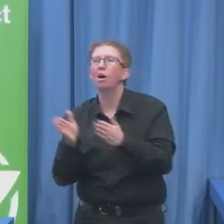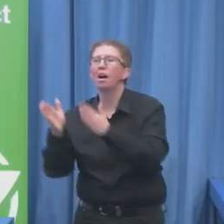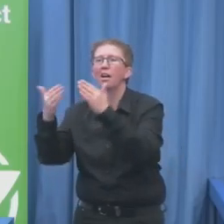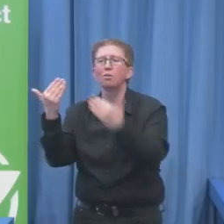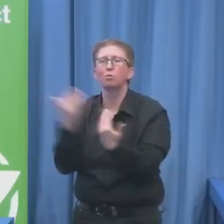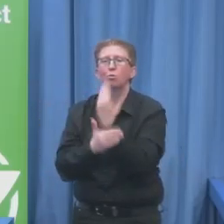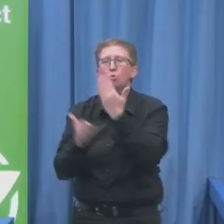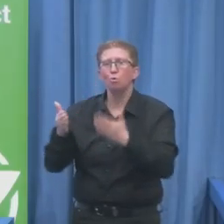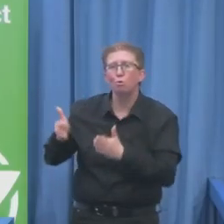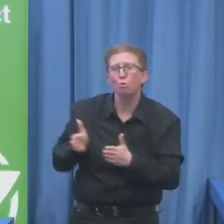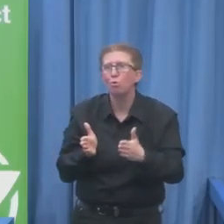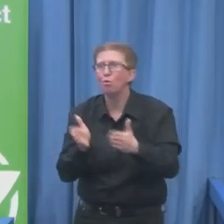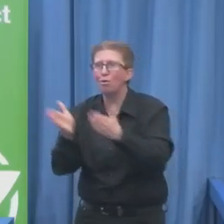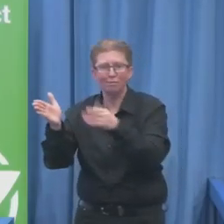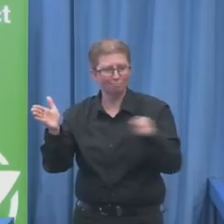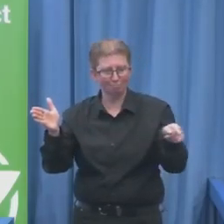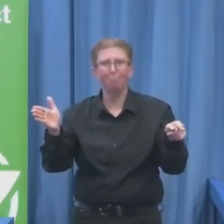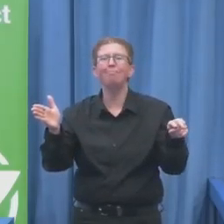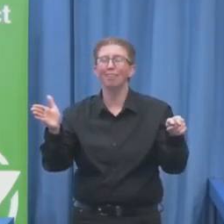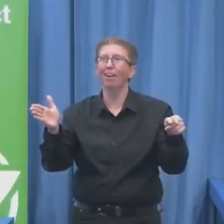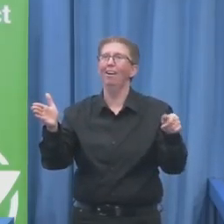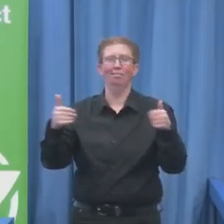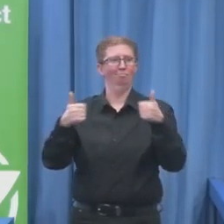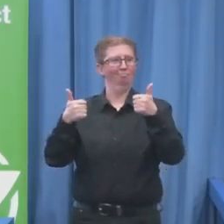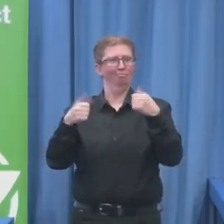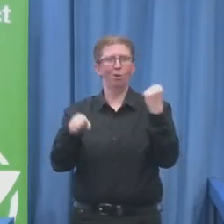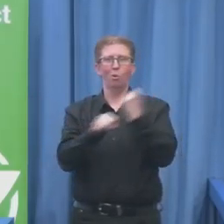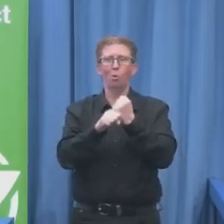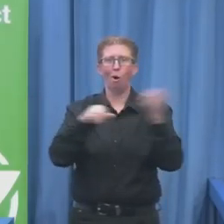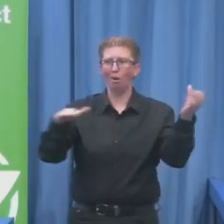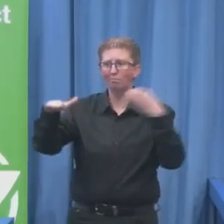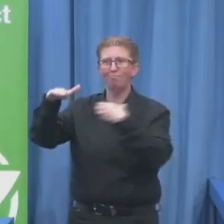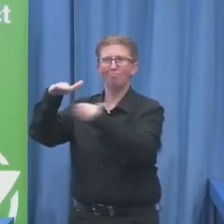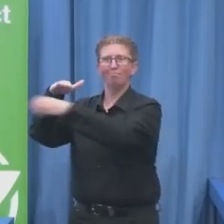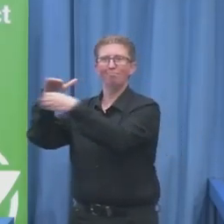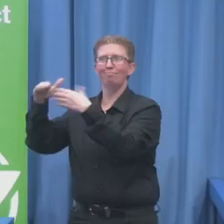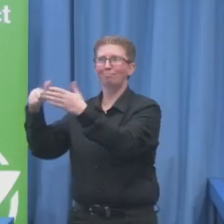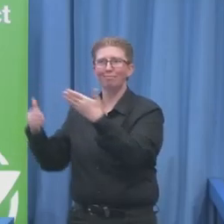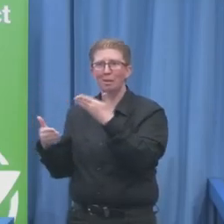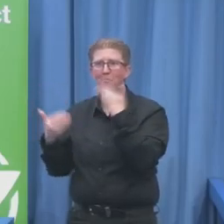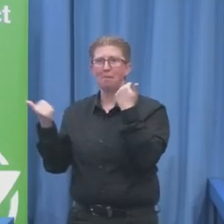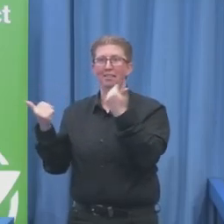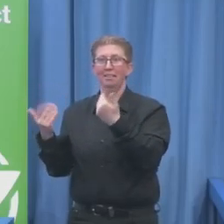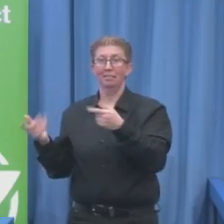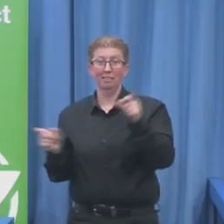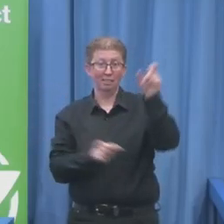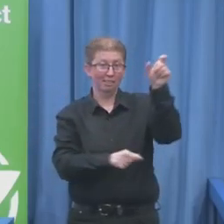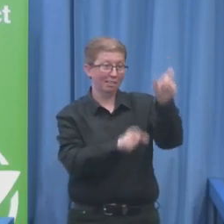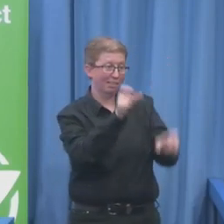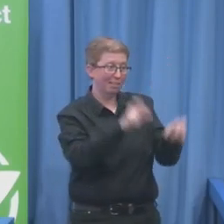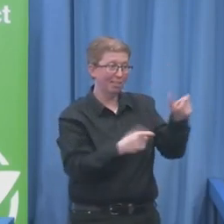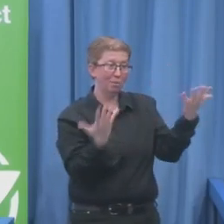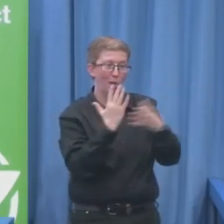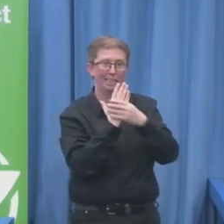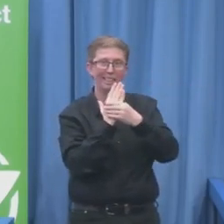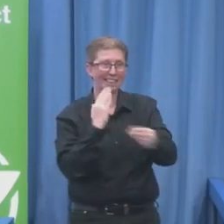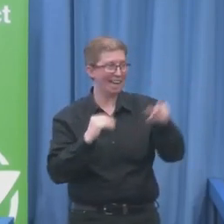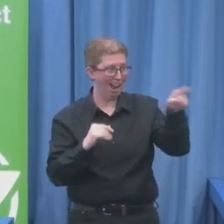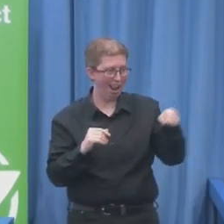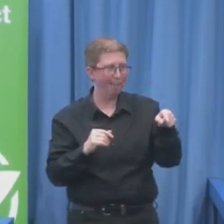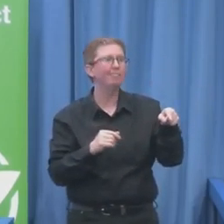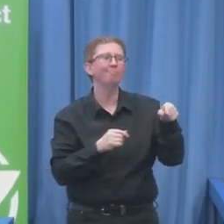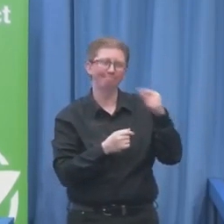meaningful for the person itself. So focus on the person and focus on what is meaningful for them. And the second thing